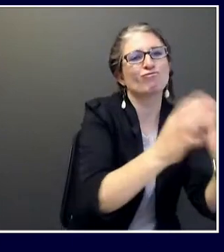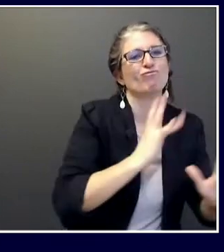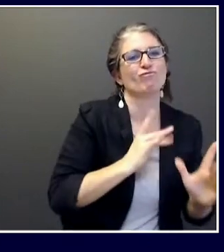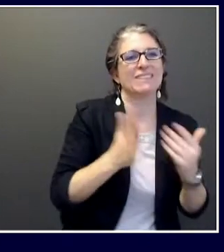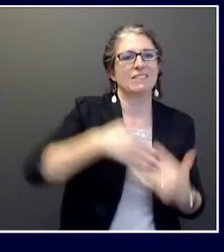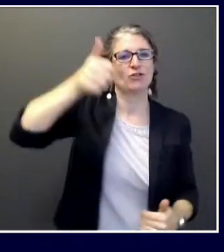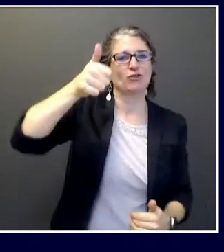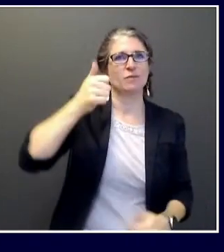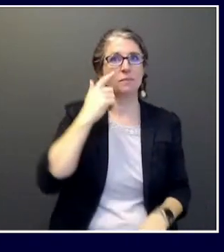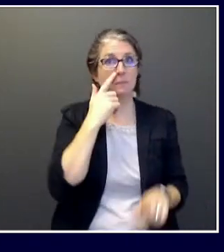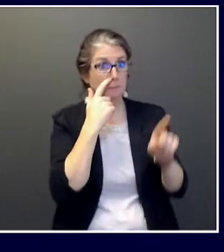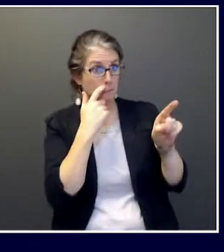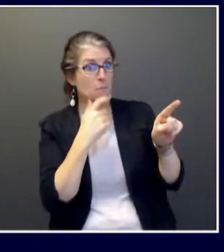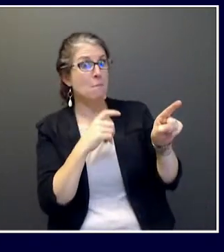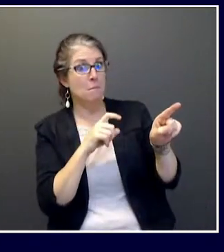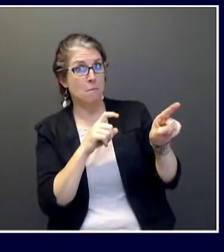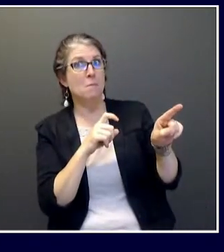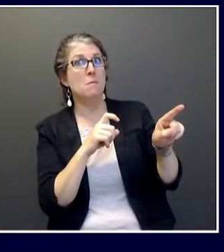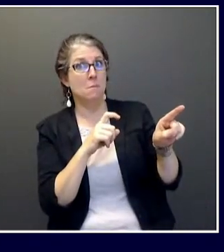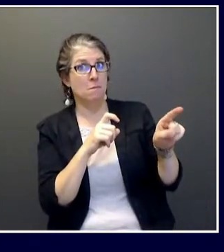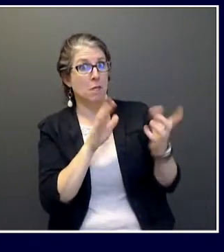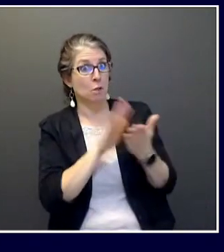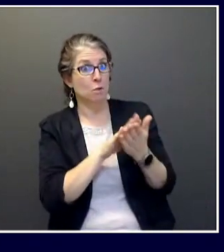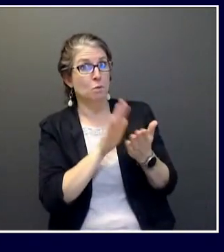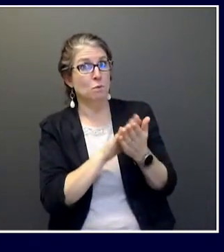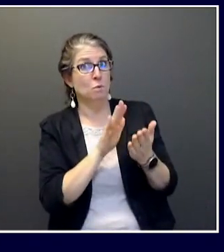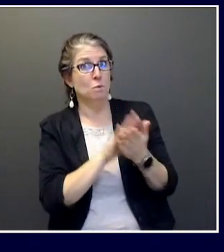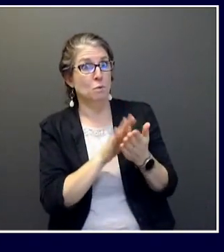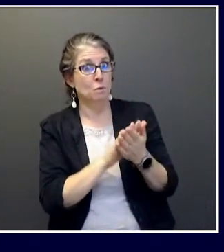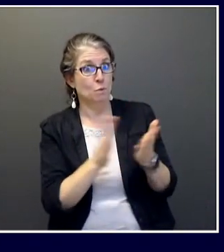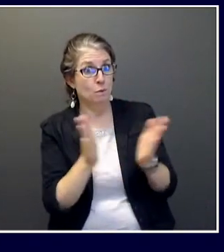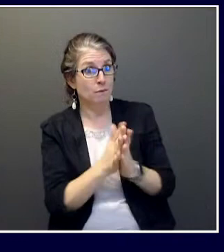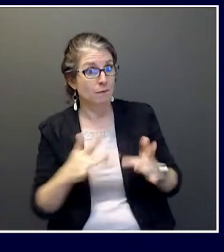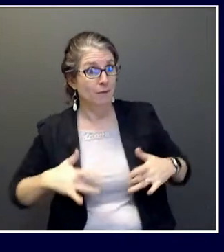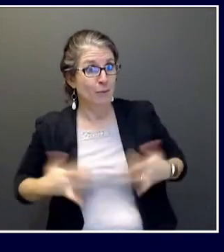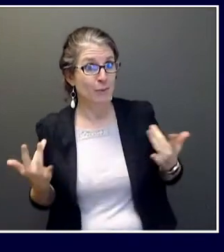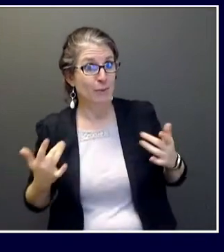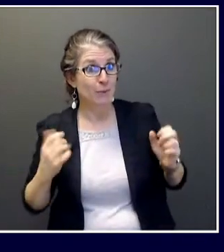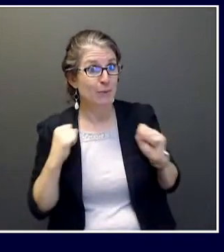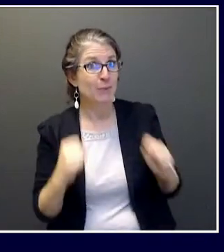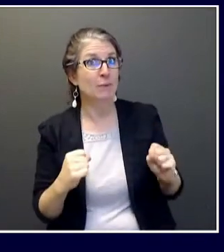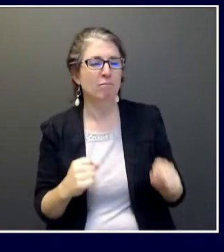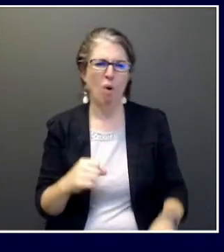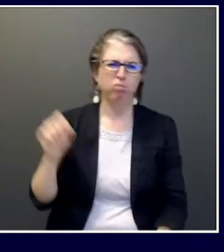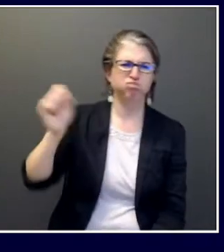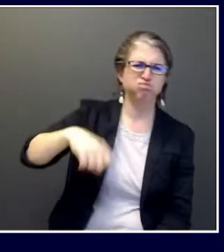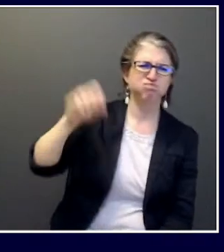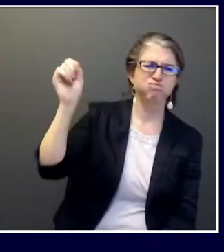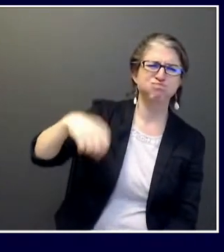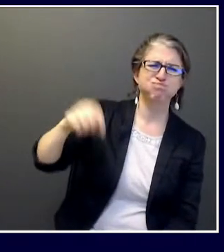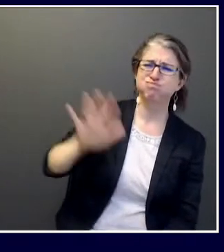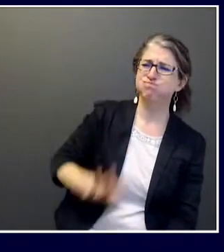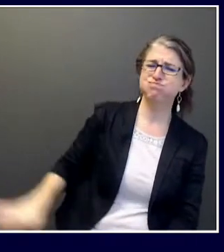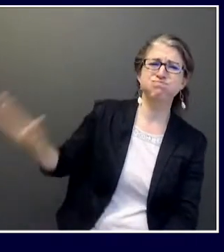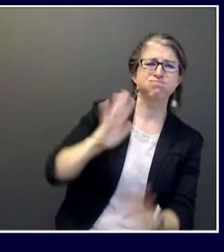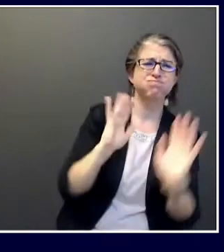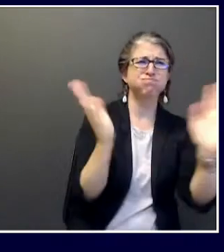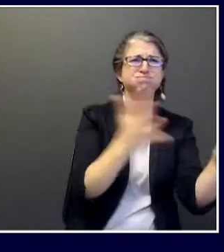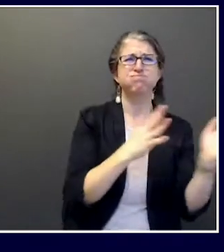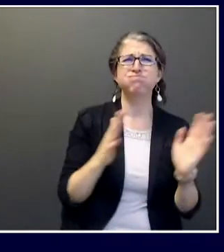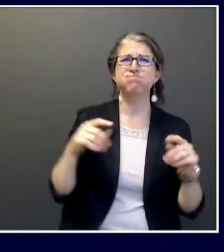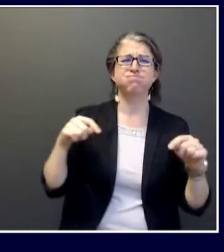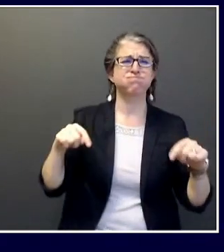is good, is positive? Absolutely. We have a joint team of Maine CDC, DHHS,